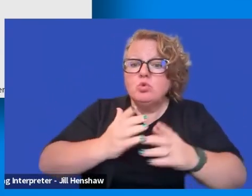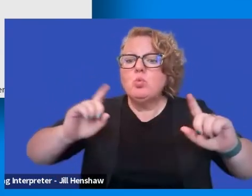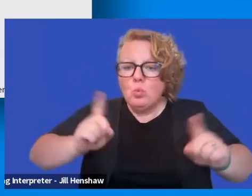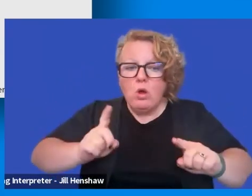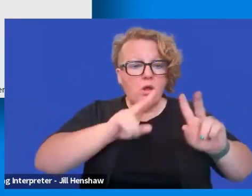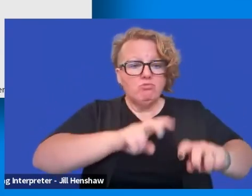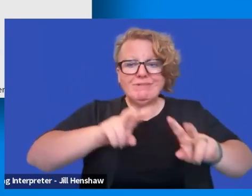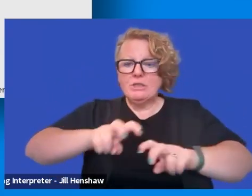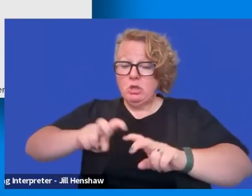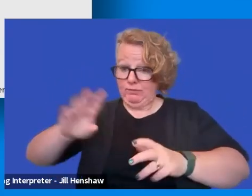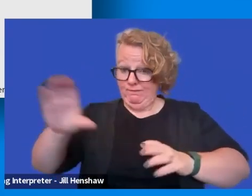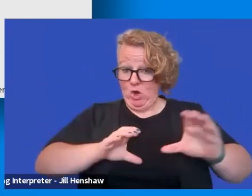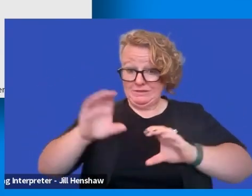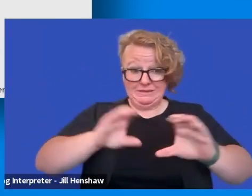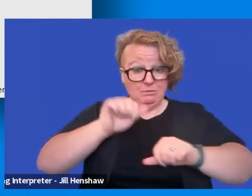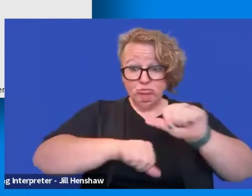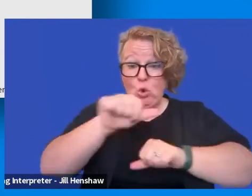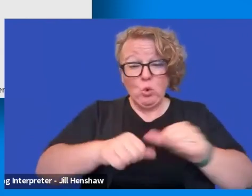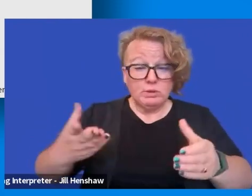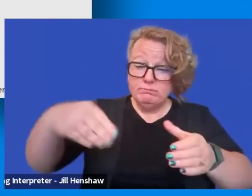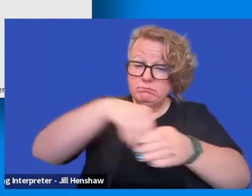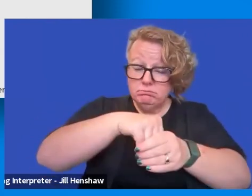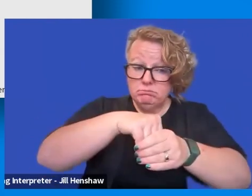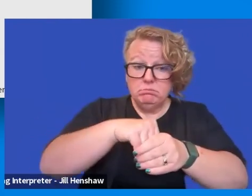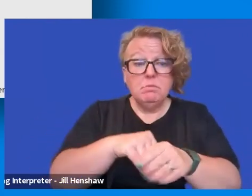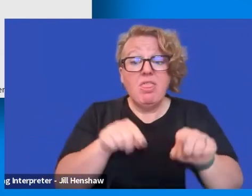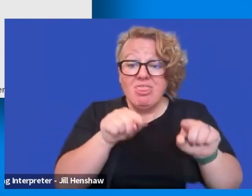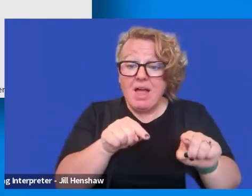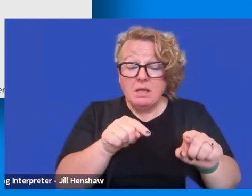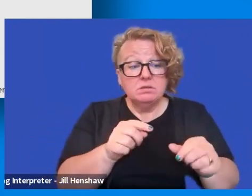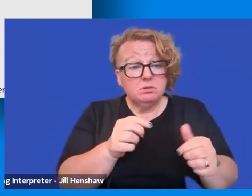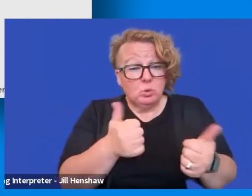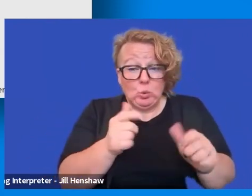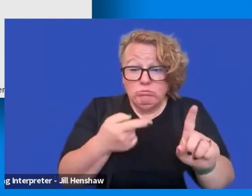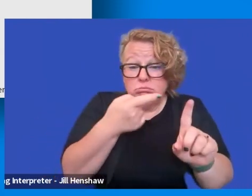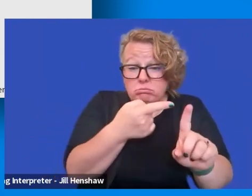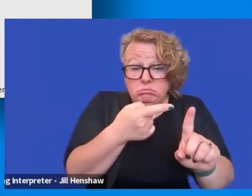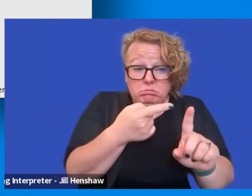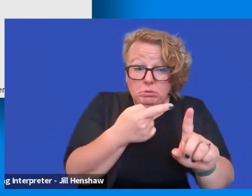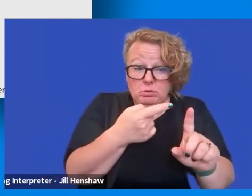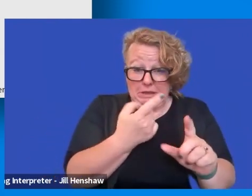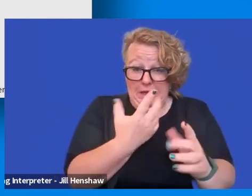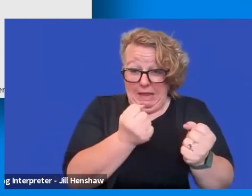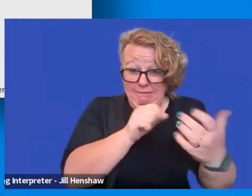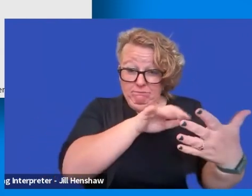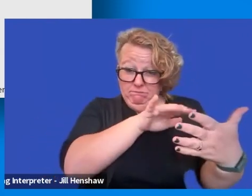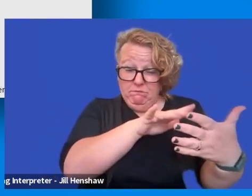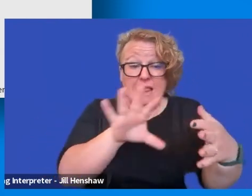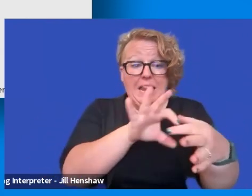funding process was as inclusive as possible. And that good and well-intended research often featured on those